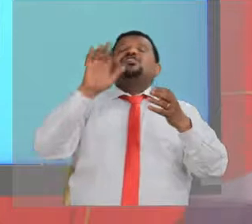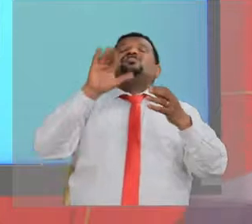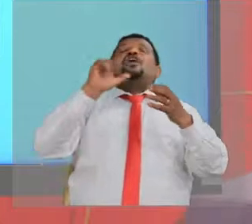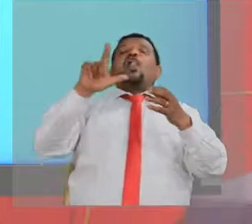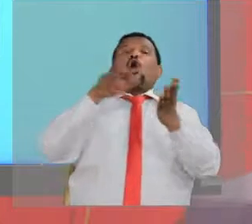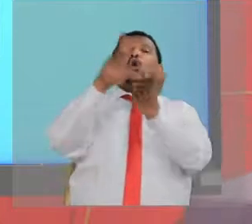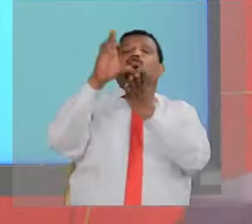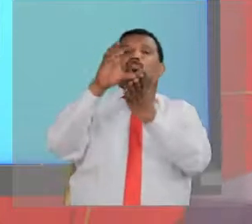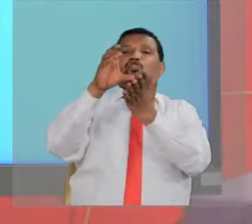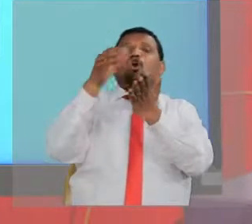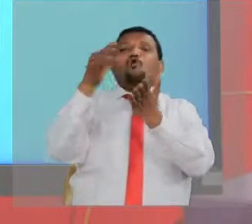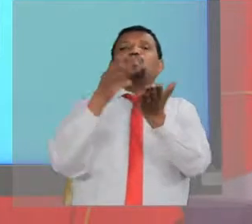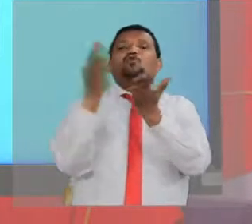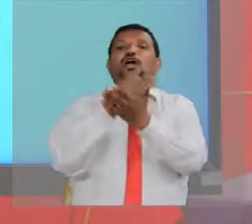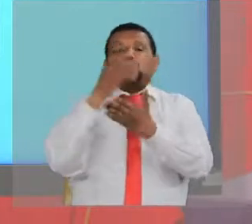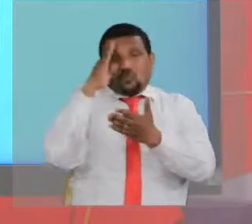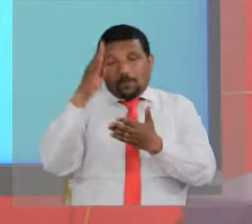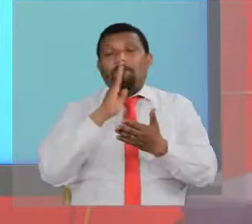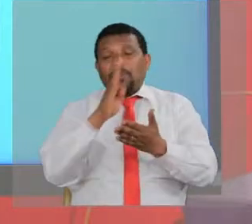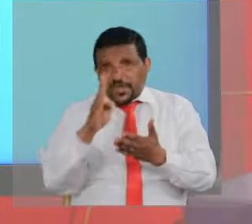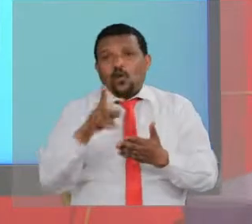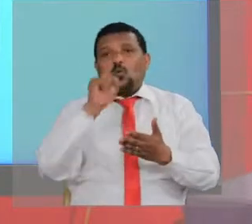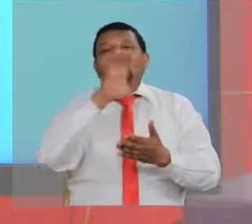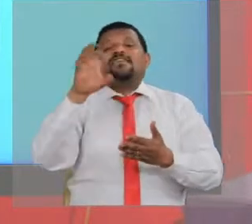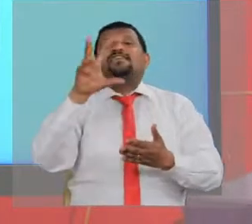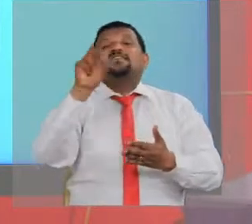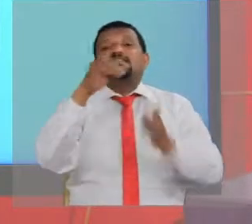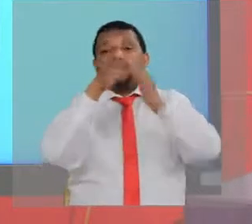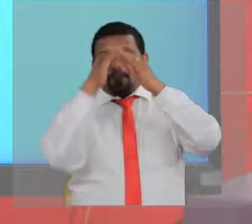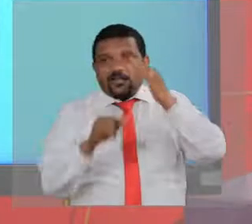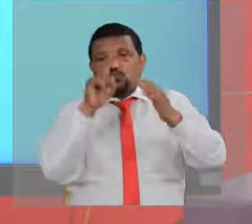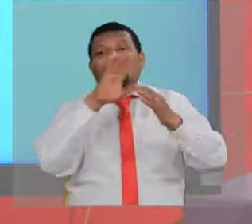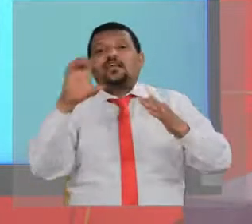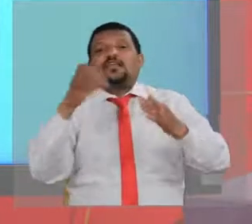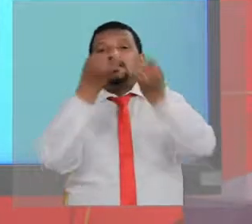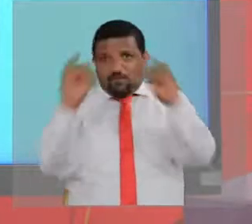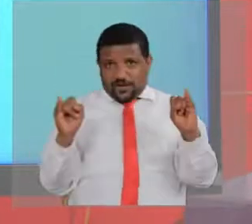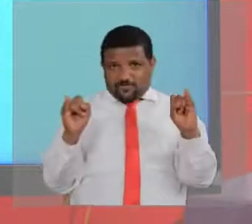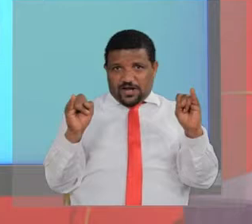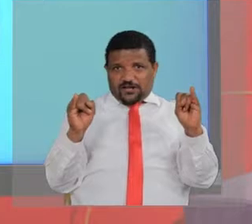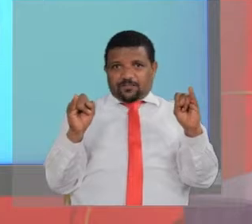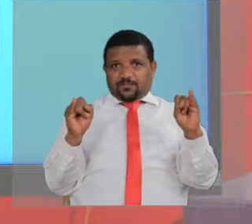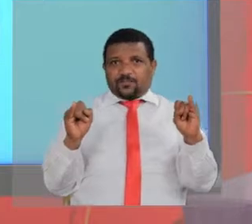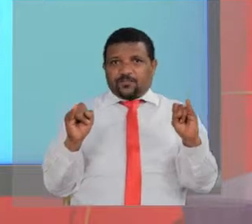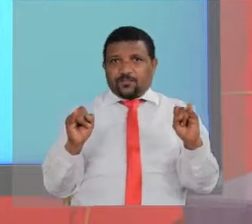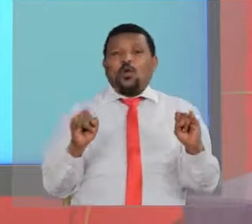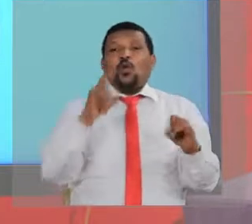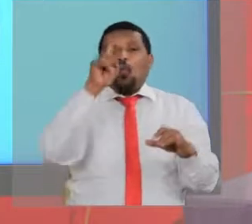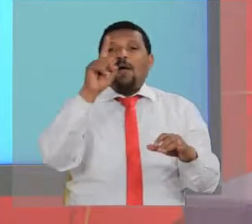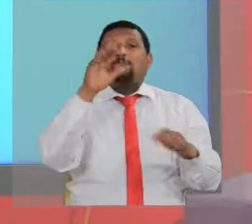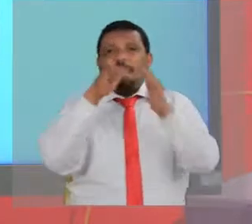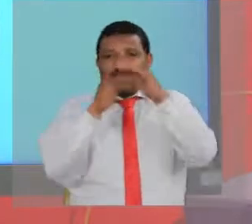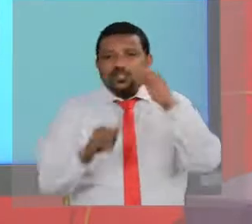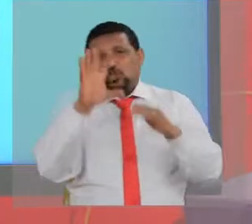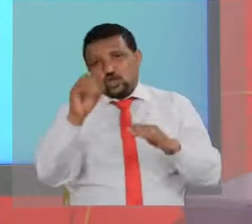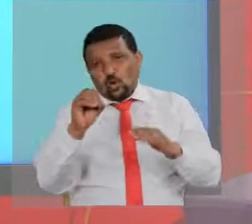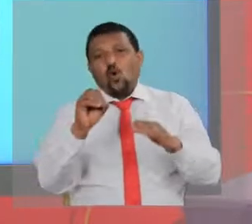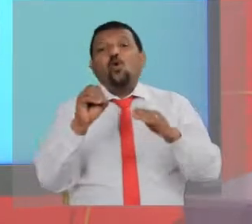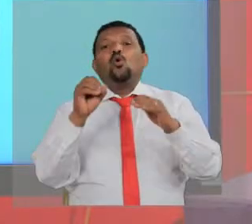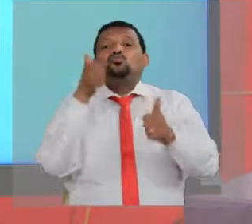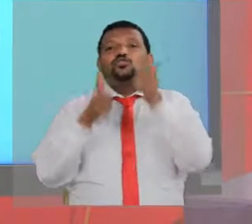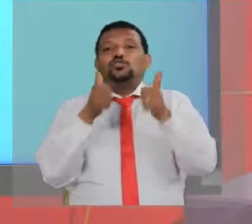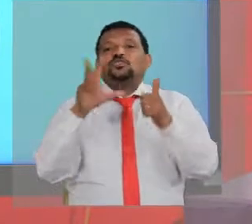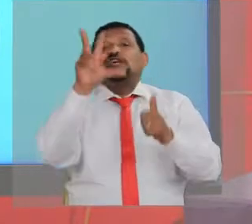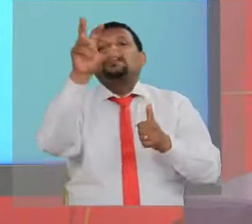production will be 130 minus 100 divided by 1 minus 0, which